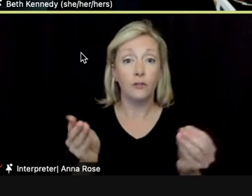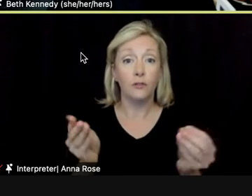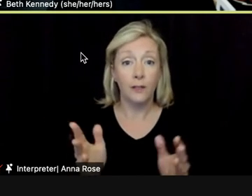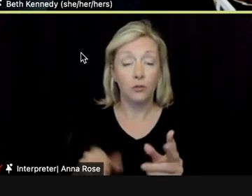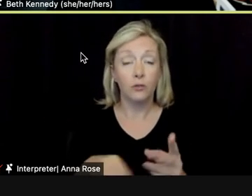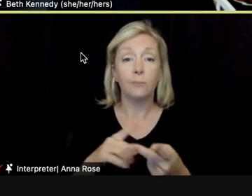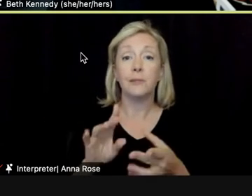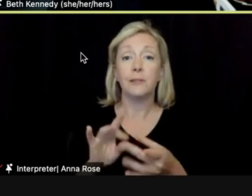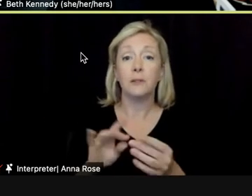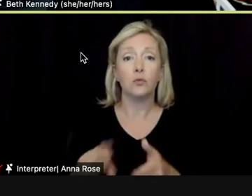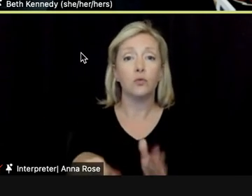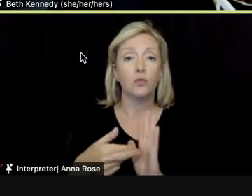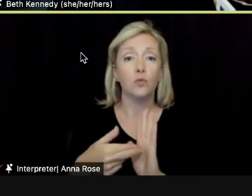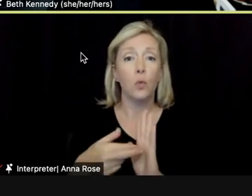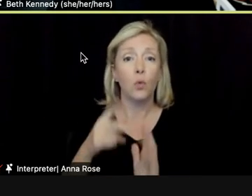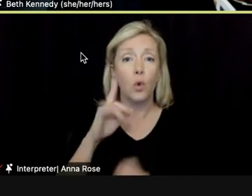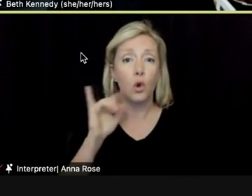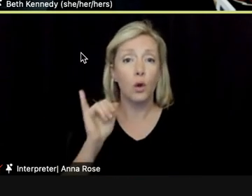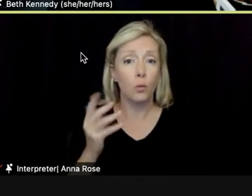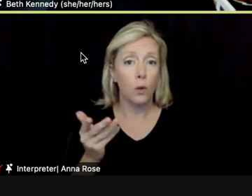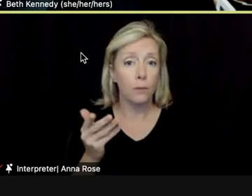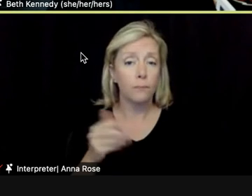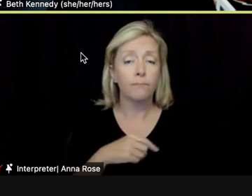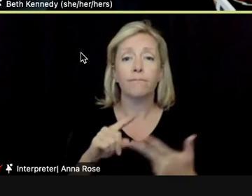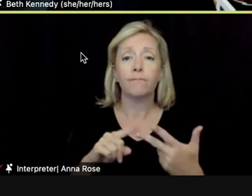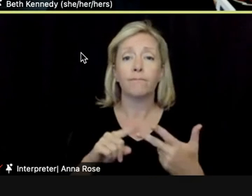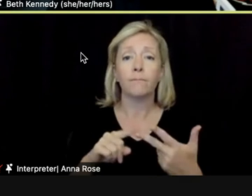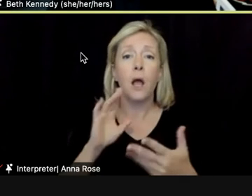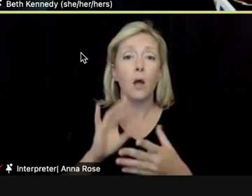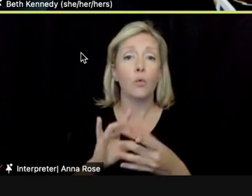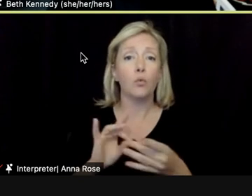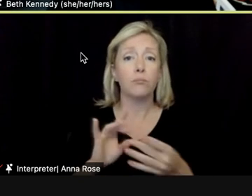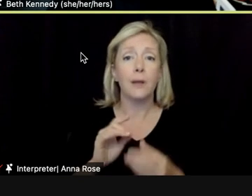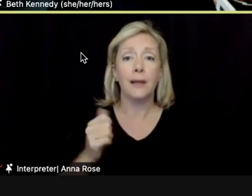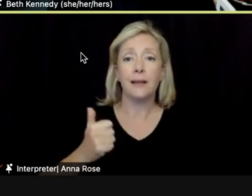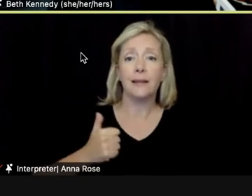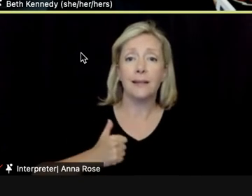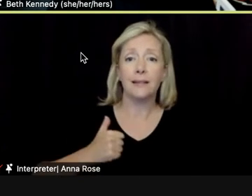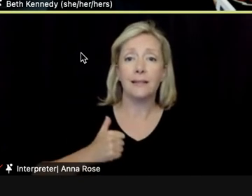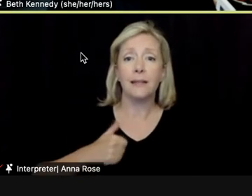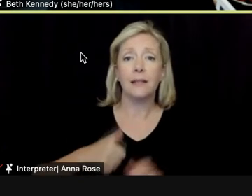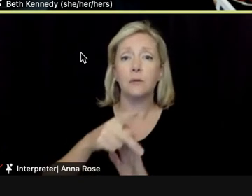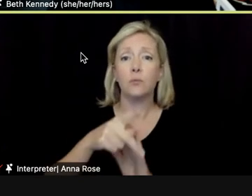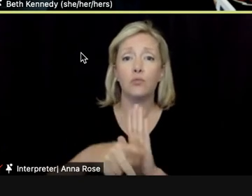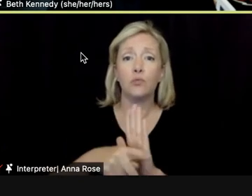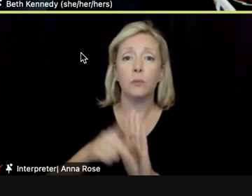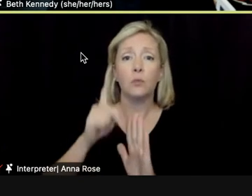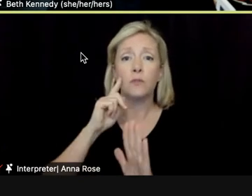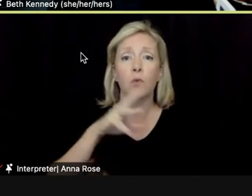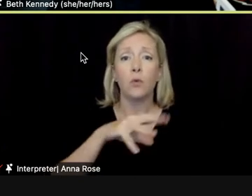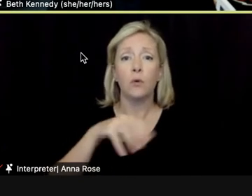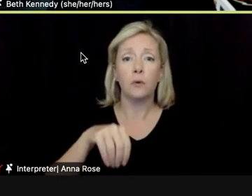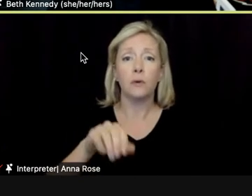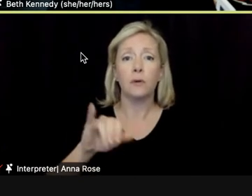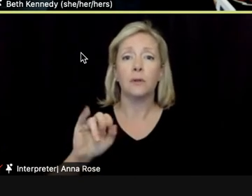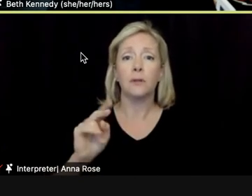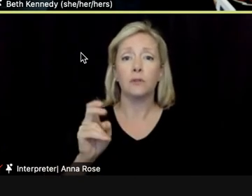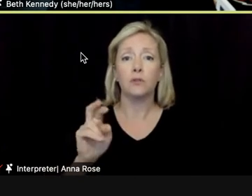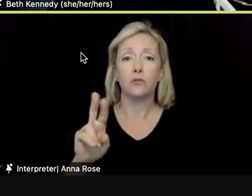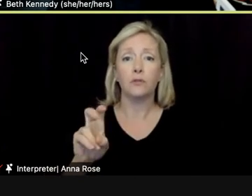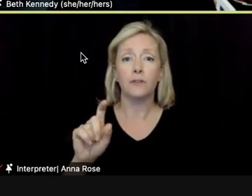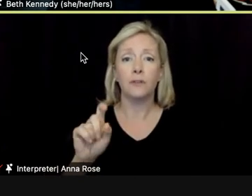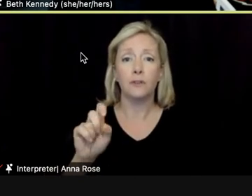intervener. I want to share with you the Canadian principles of intervention, then how interveners